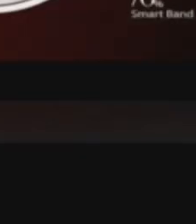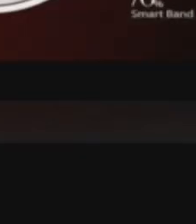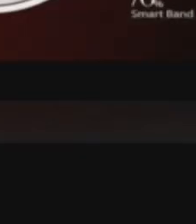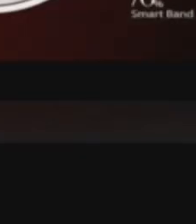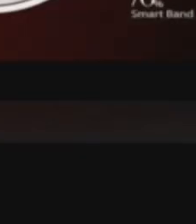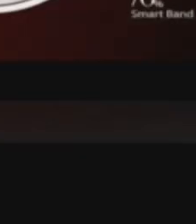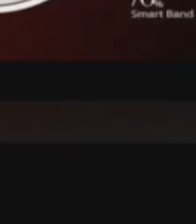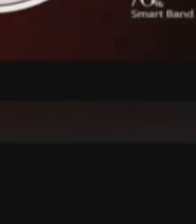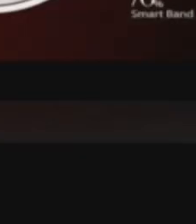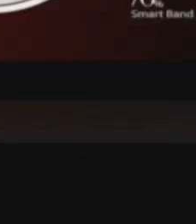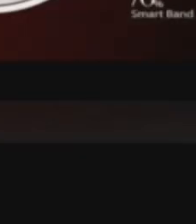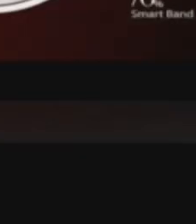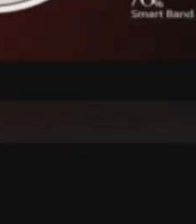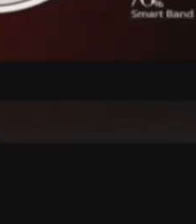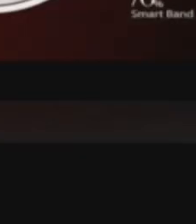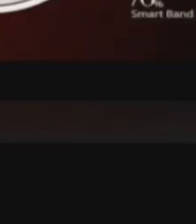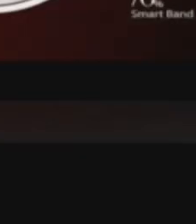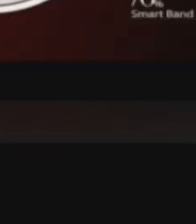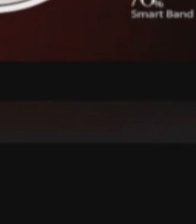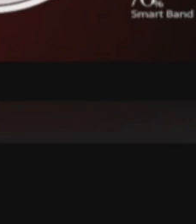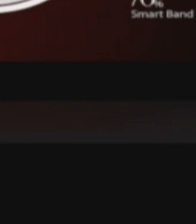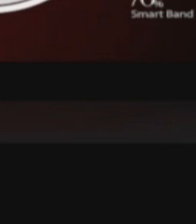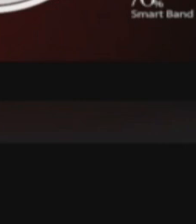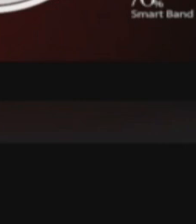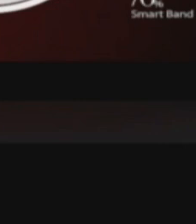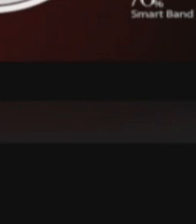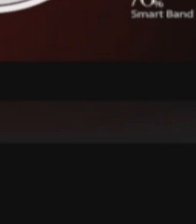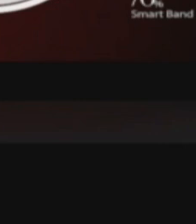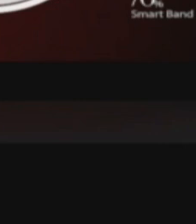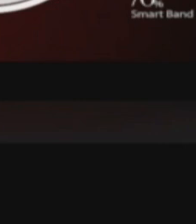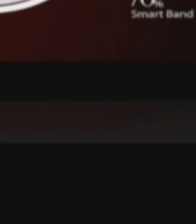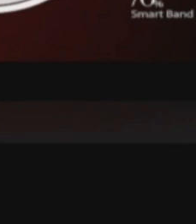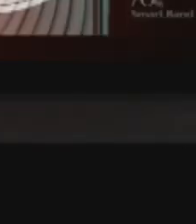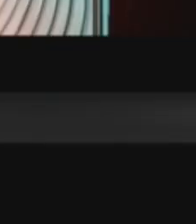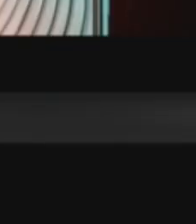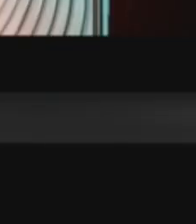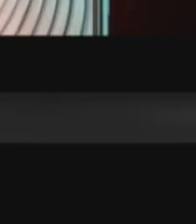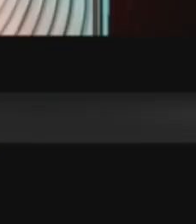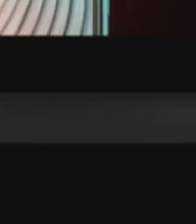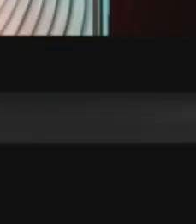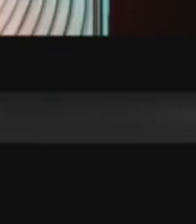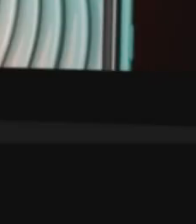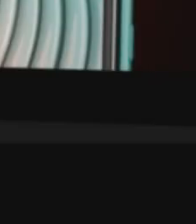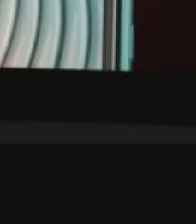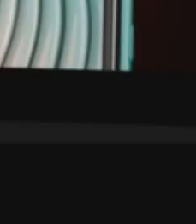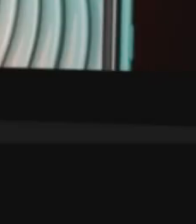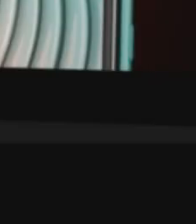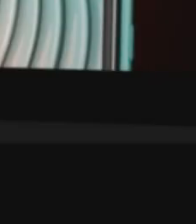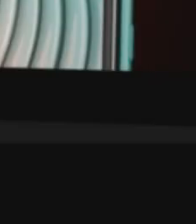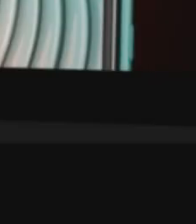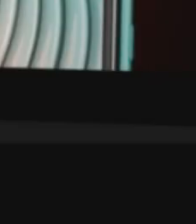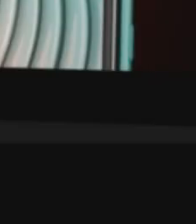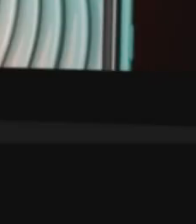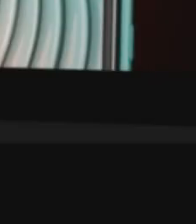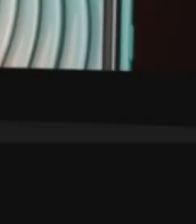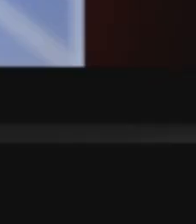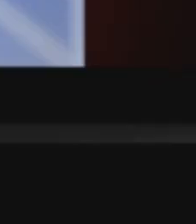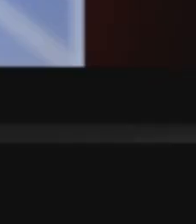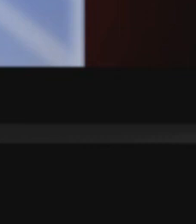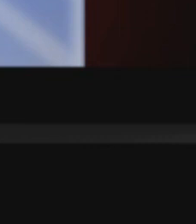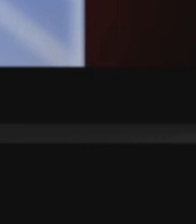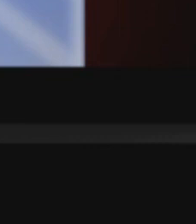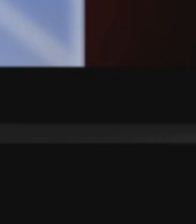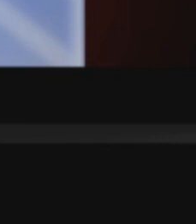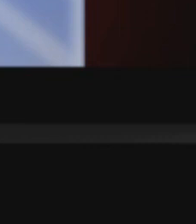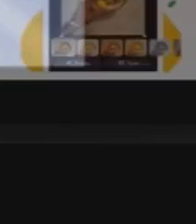And we'd like to tell you more about the ITEL brand. New ITEL. STT series. 6.6 dot notch screen.